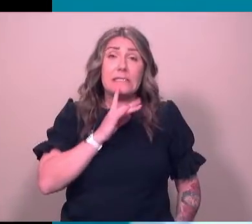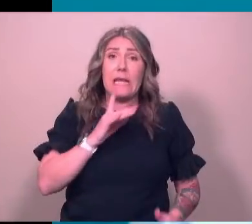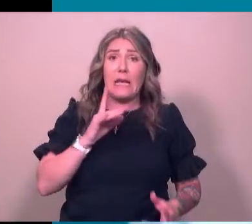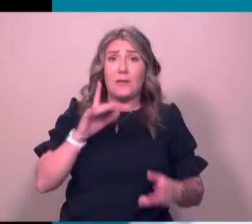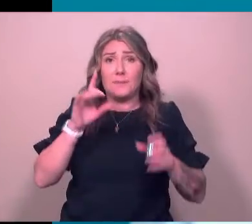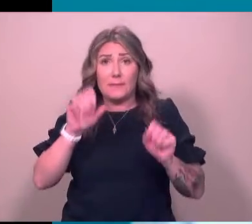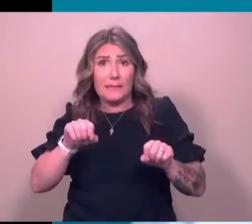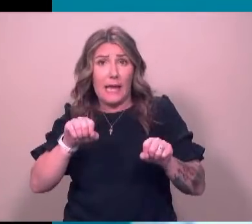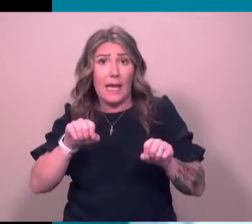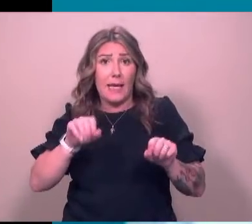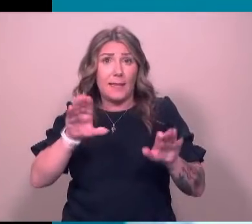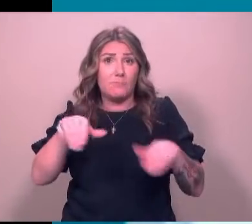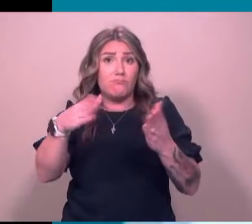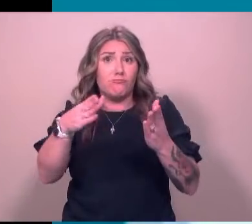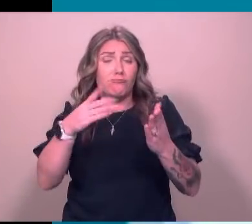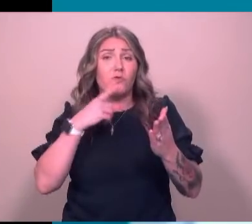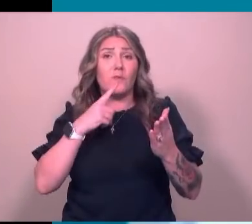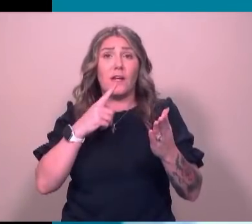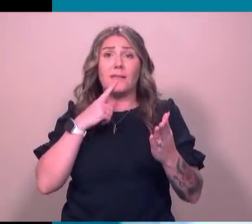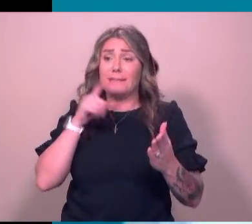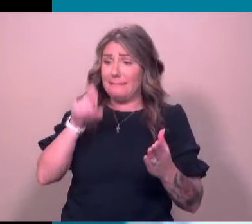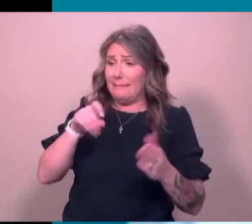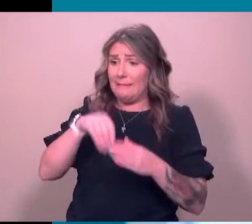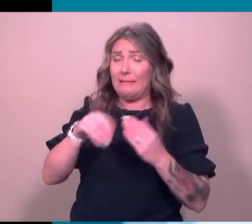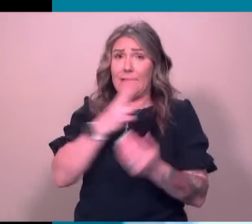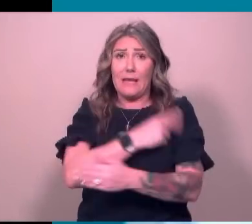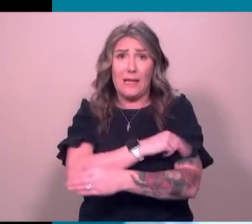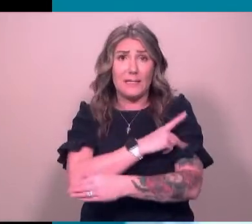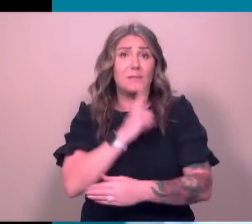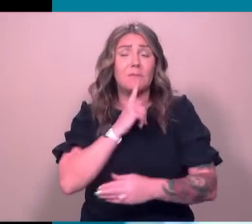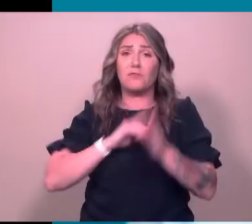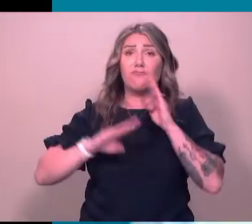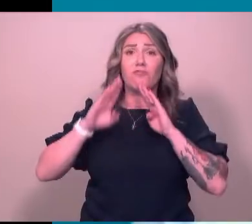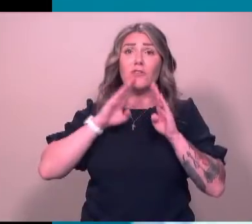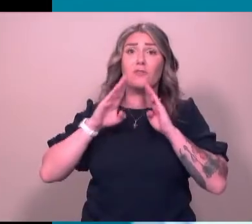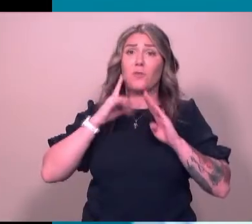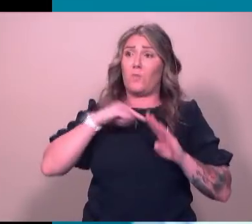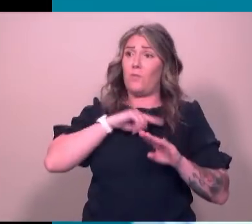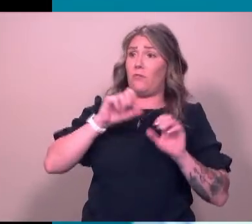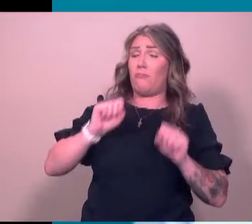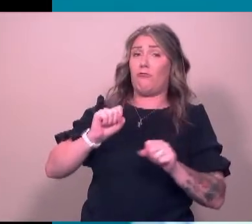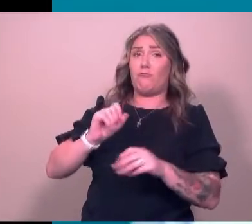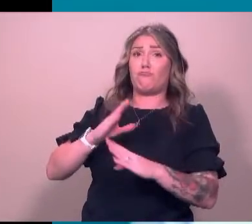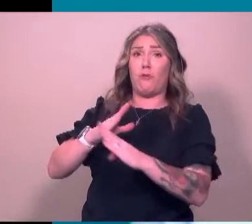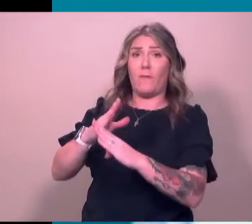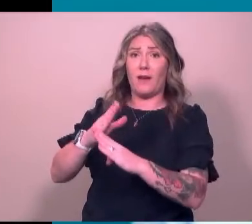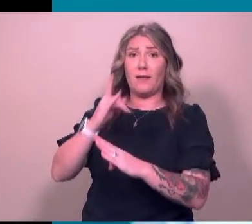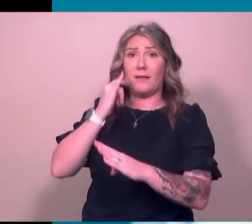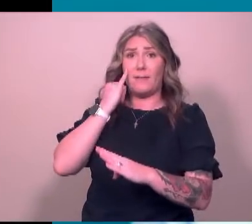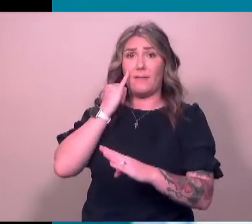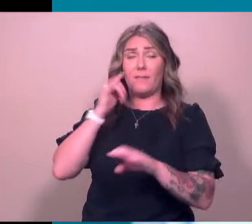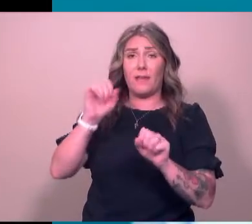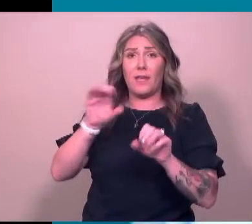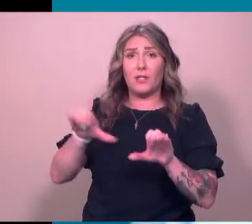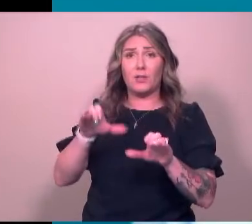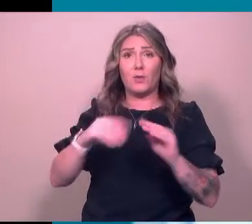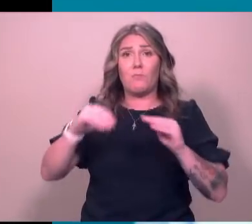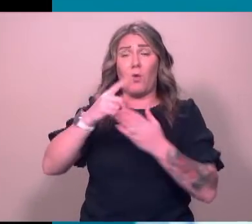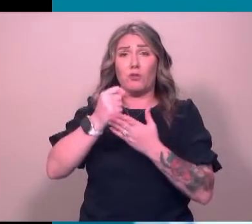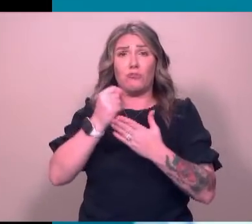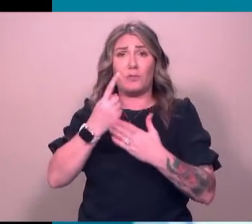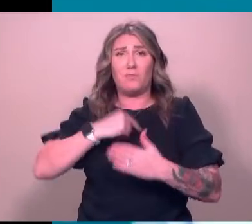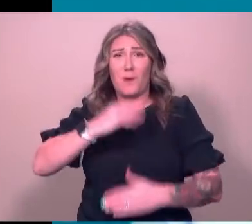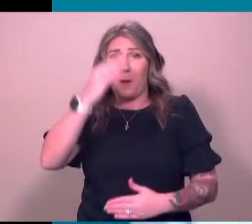we need in the hospital. So that's another frustration. We could keep people out if we could administer more of these treatments that we know